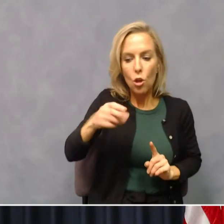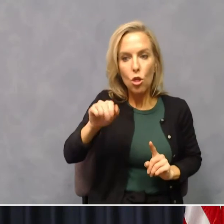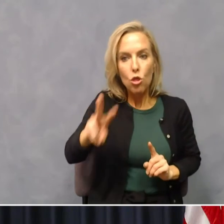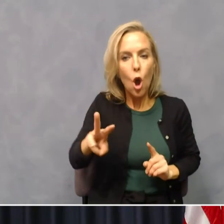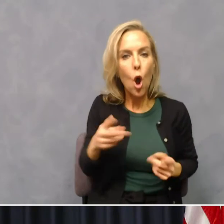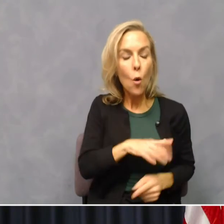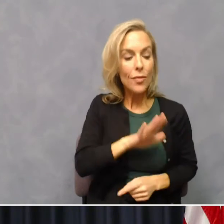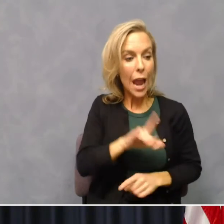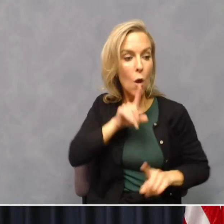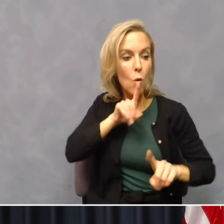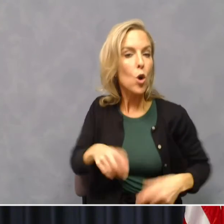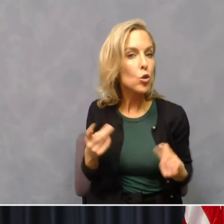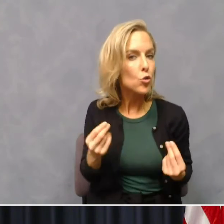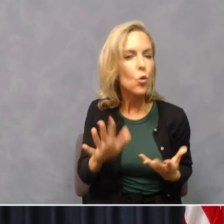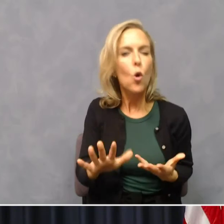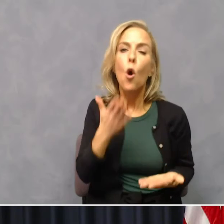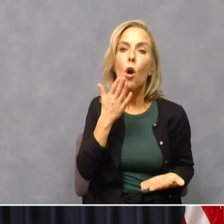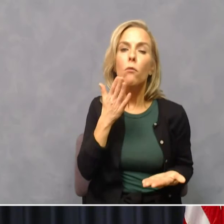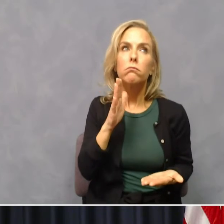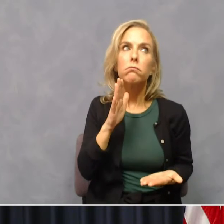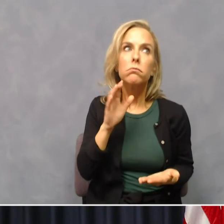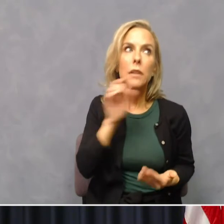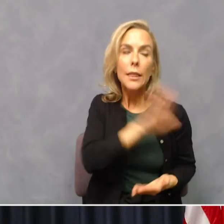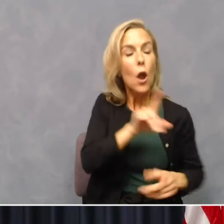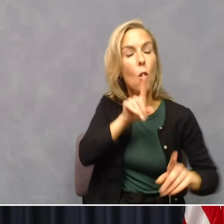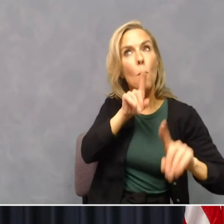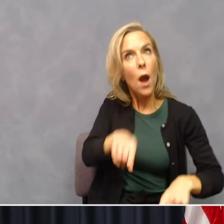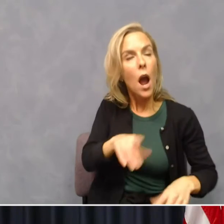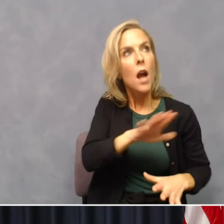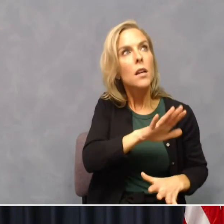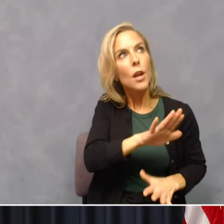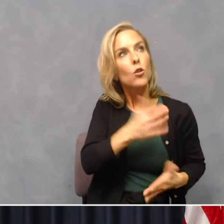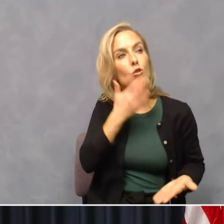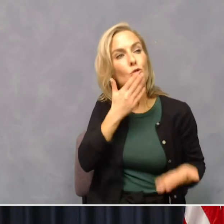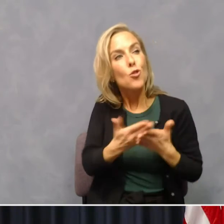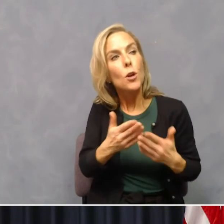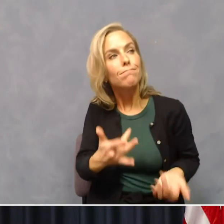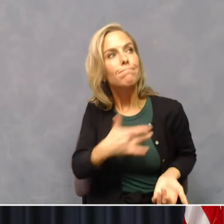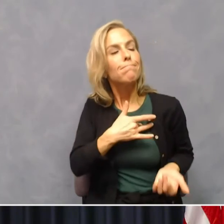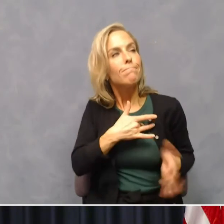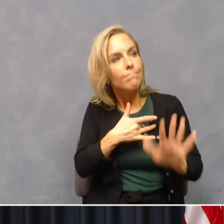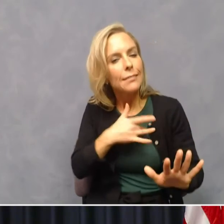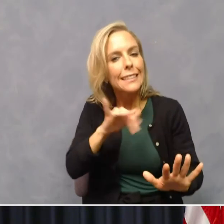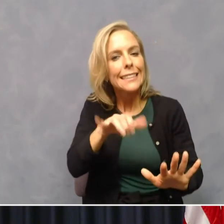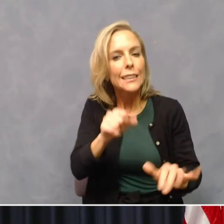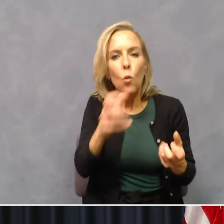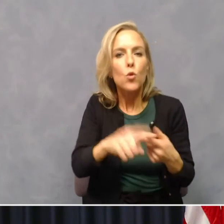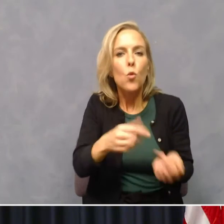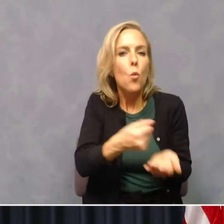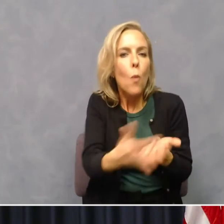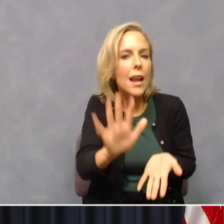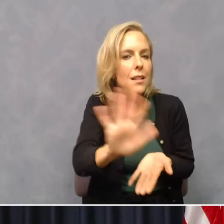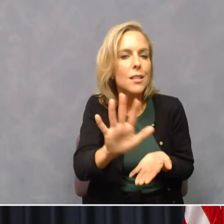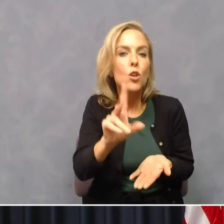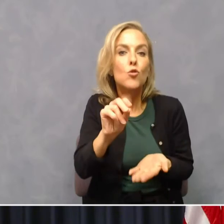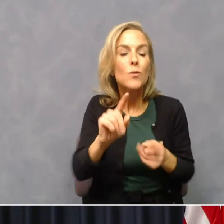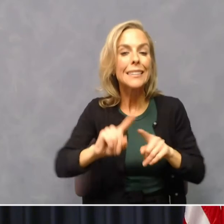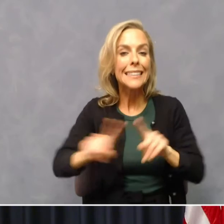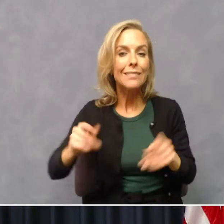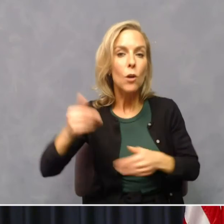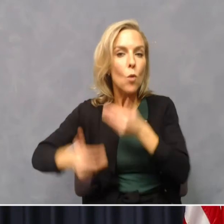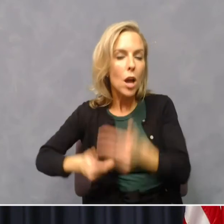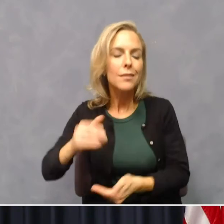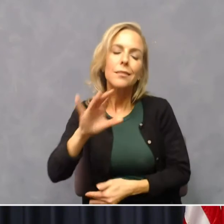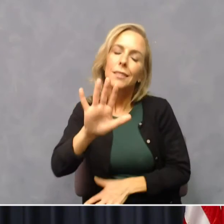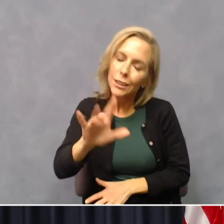it came from a good place? Yes, because they didn't want any of it to go to waste. But should it have been done differently? Yes. Are there